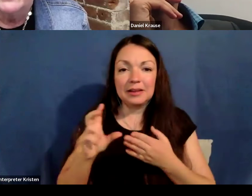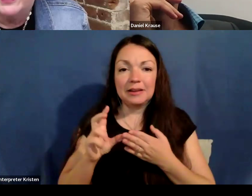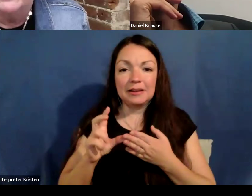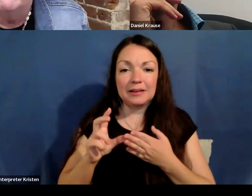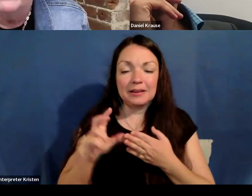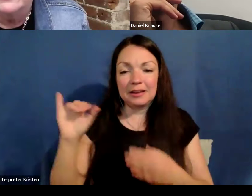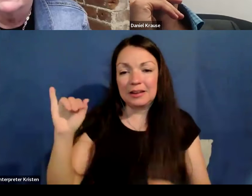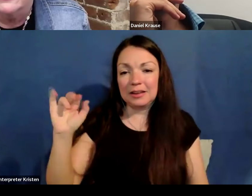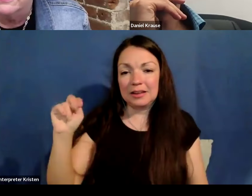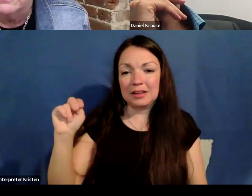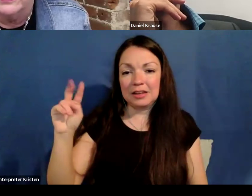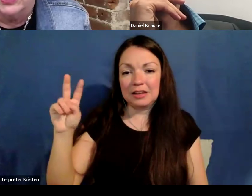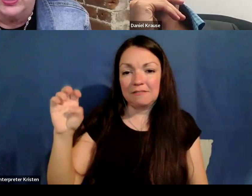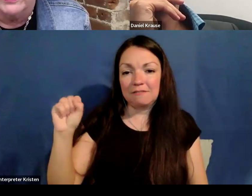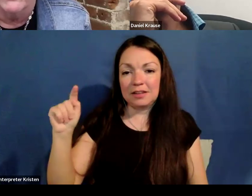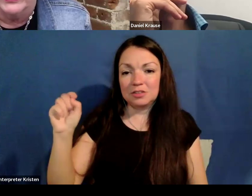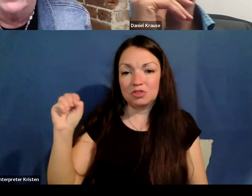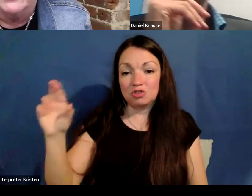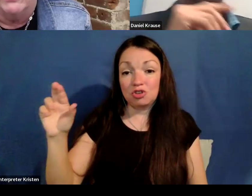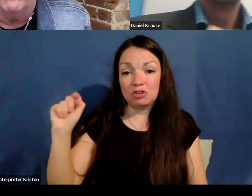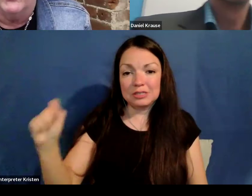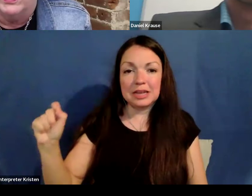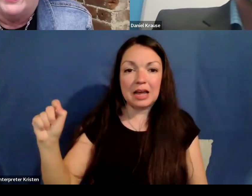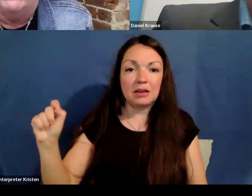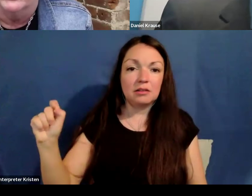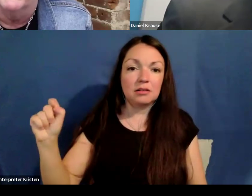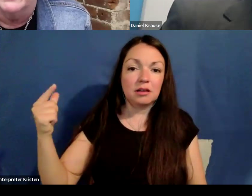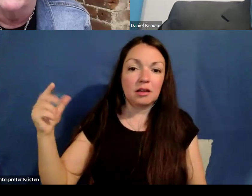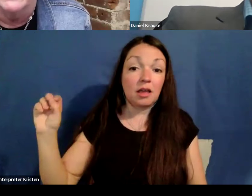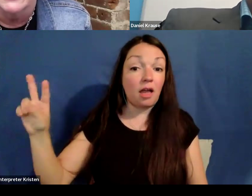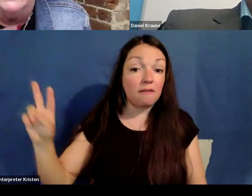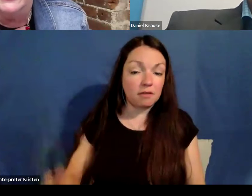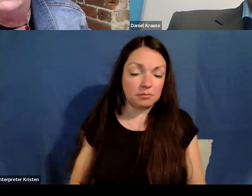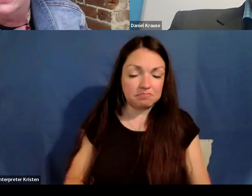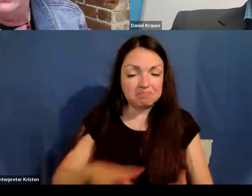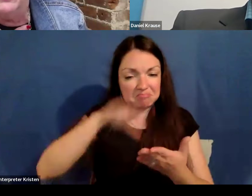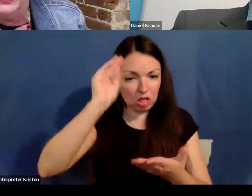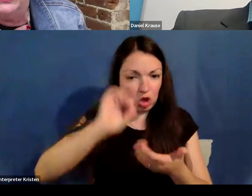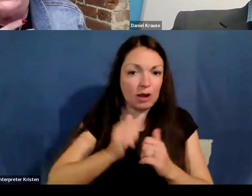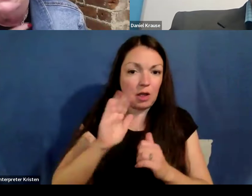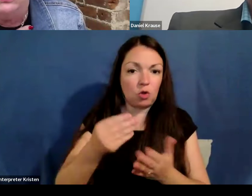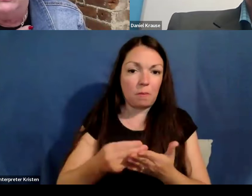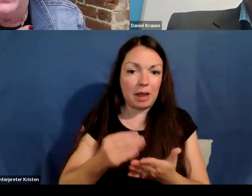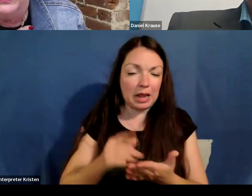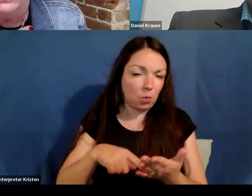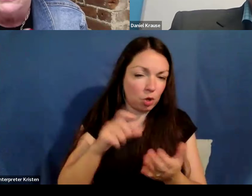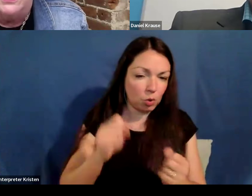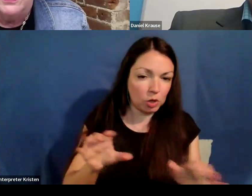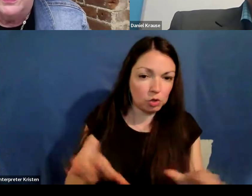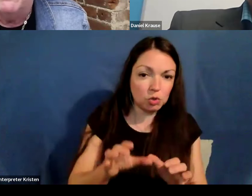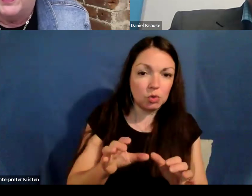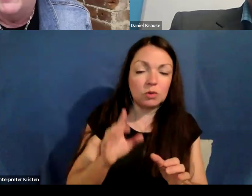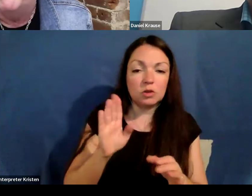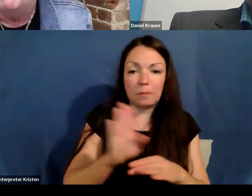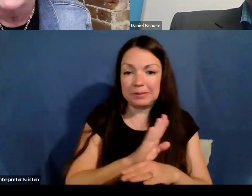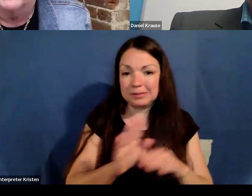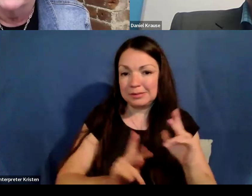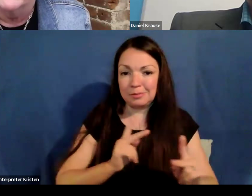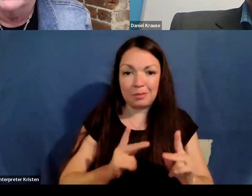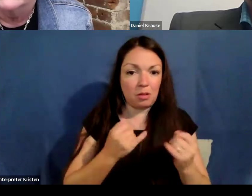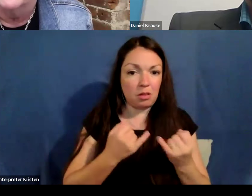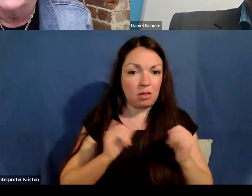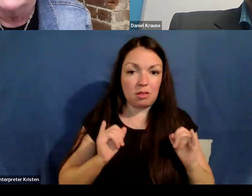But yeah, invest in learning for yourself how your money, because I think as entrepreneurs, as solopreneurs, that's